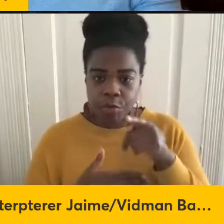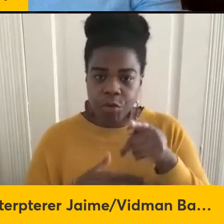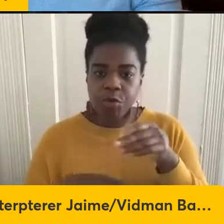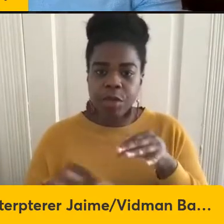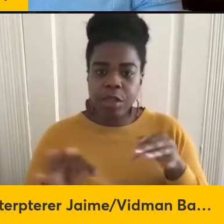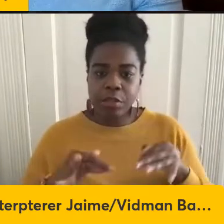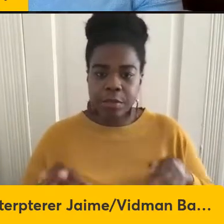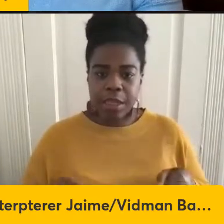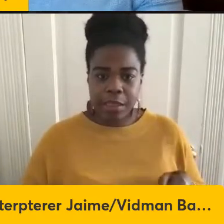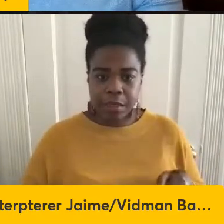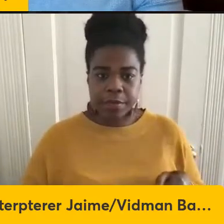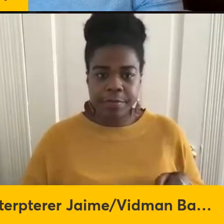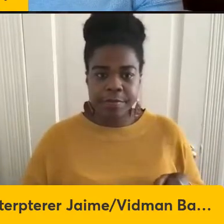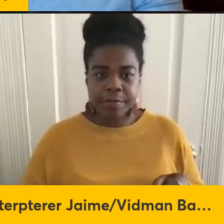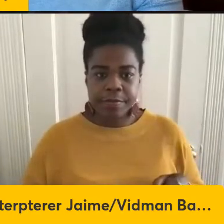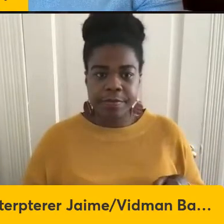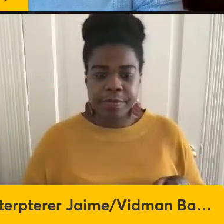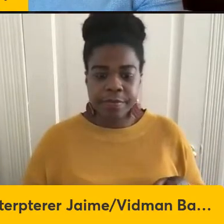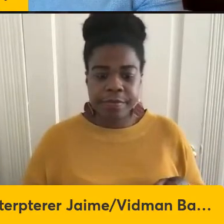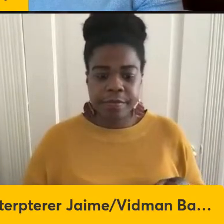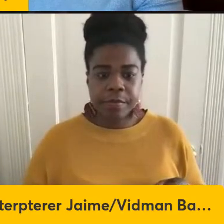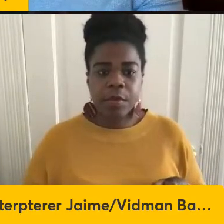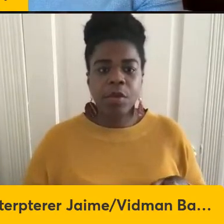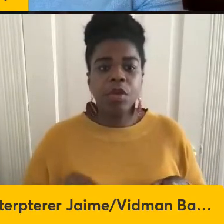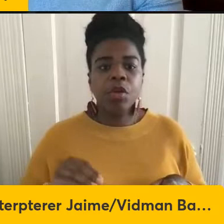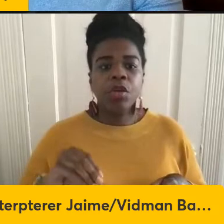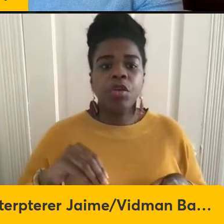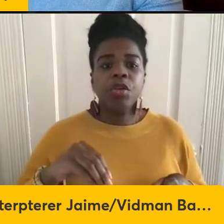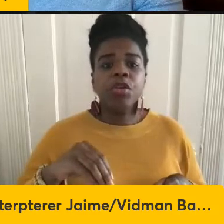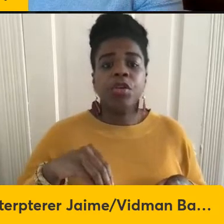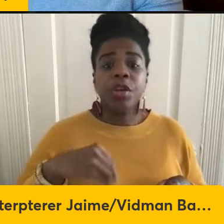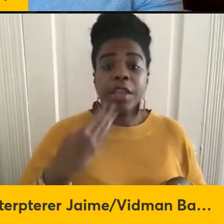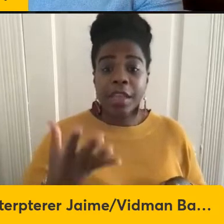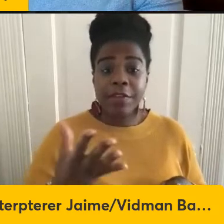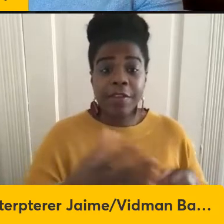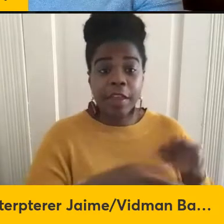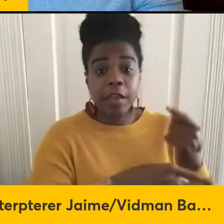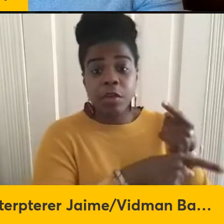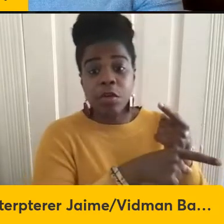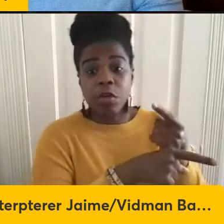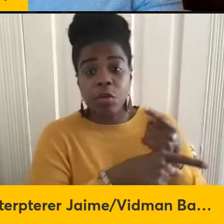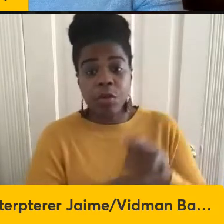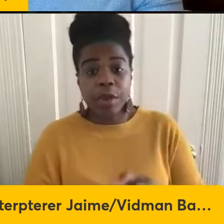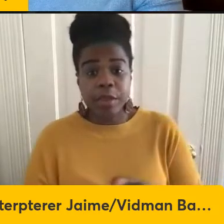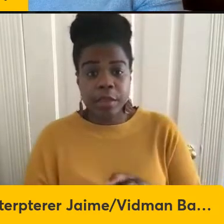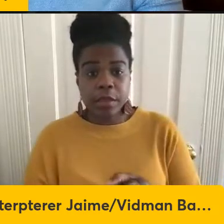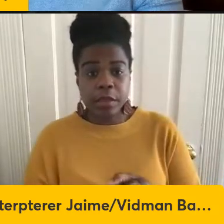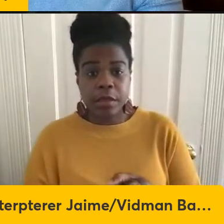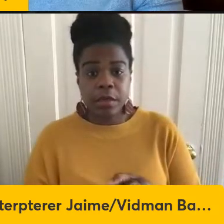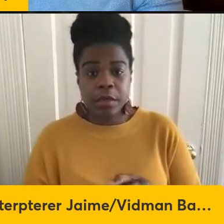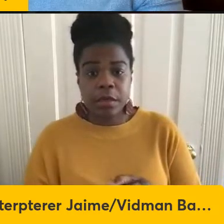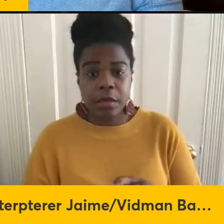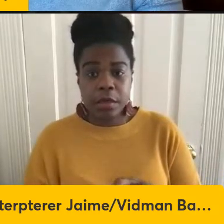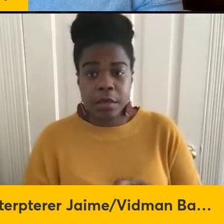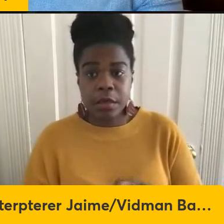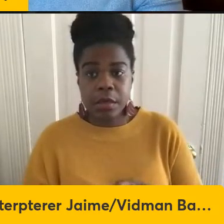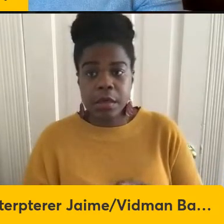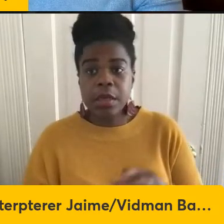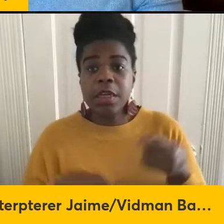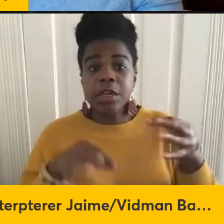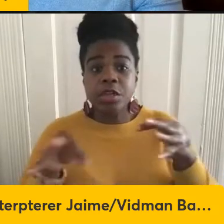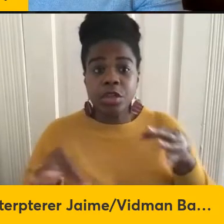where you are giving regular, I guess,